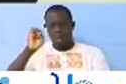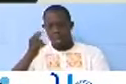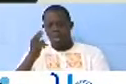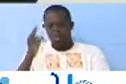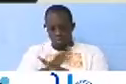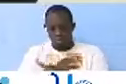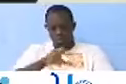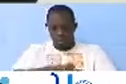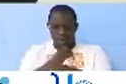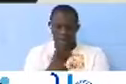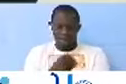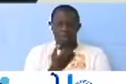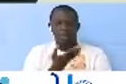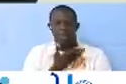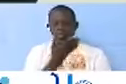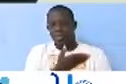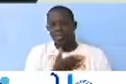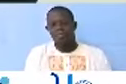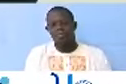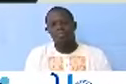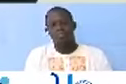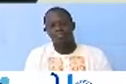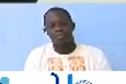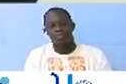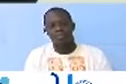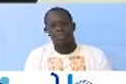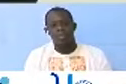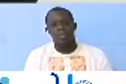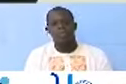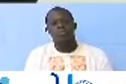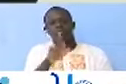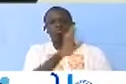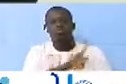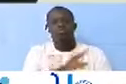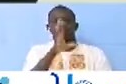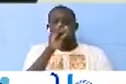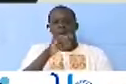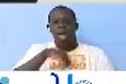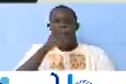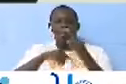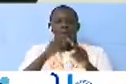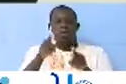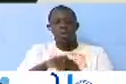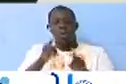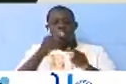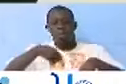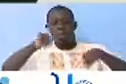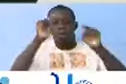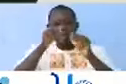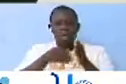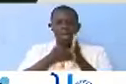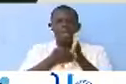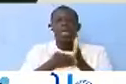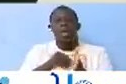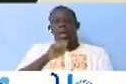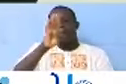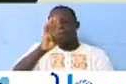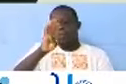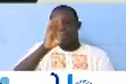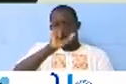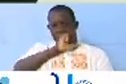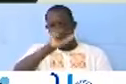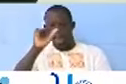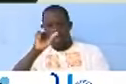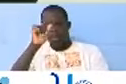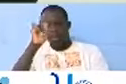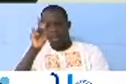Solicitor General ti. You also mentioned the Imam Bakausu who was detained twice. Yeah, Imam Bakausu